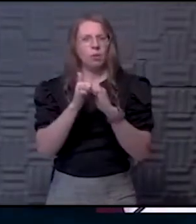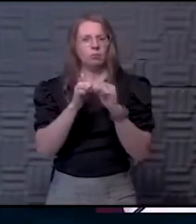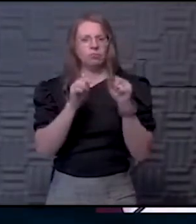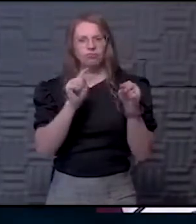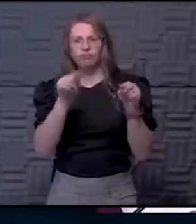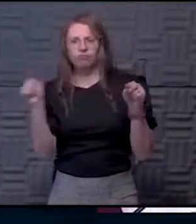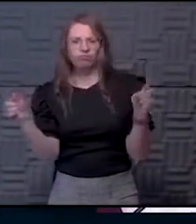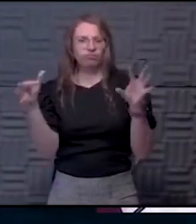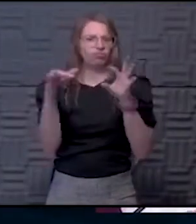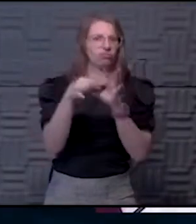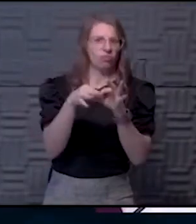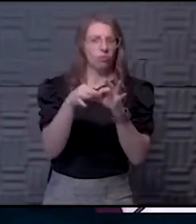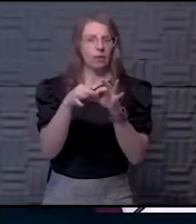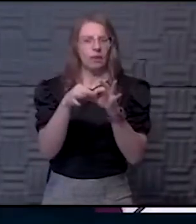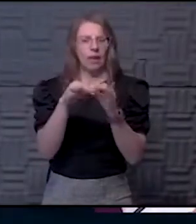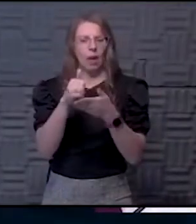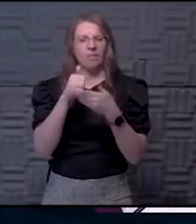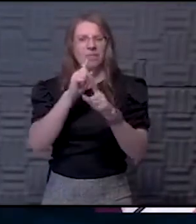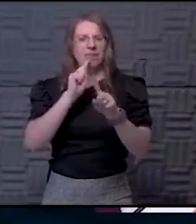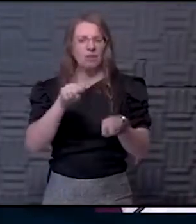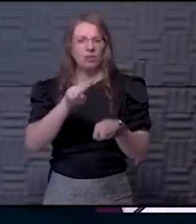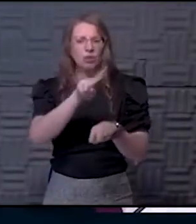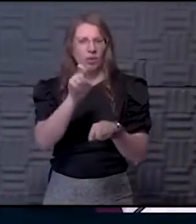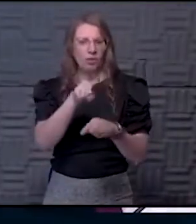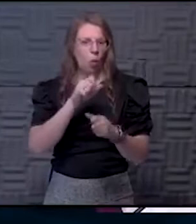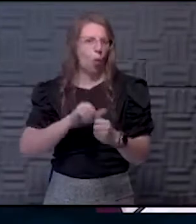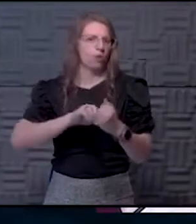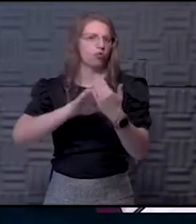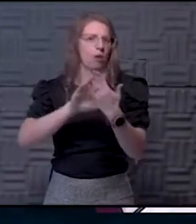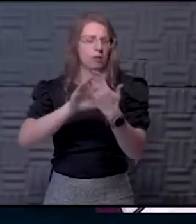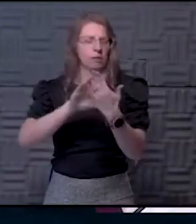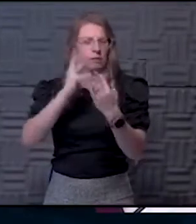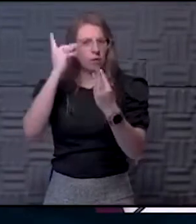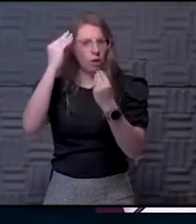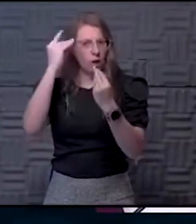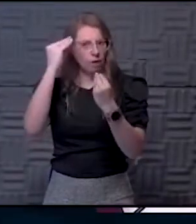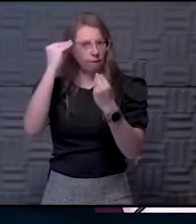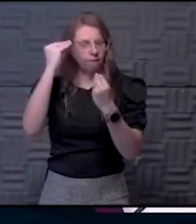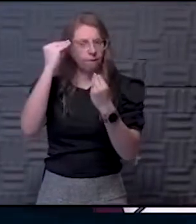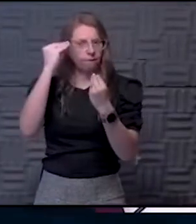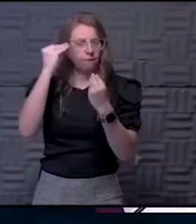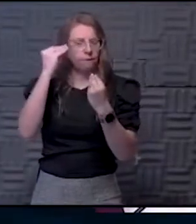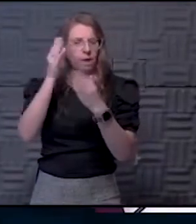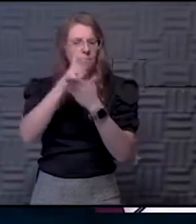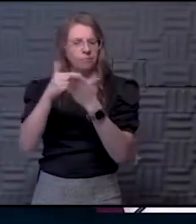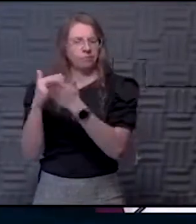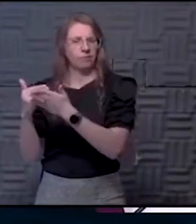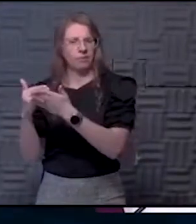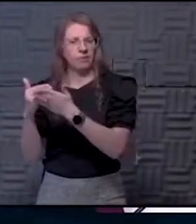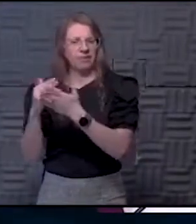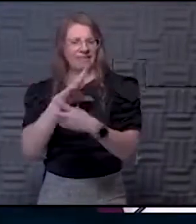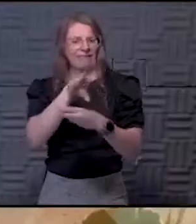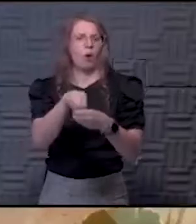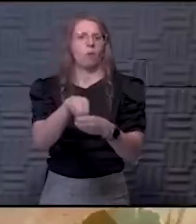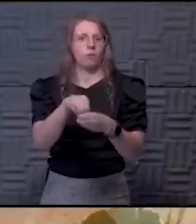help answer the questions or address the cognitive components of these